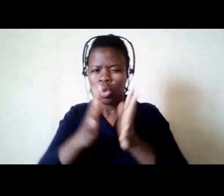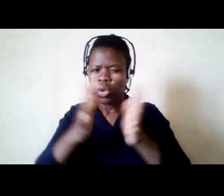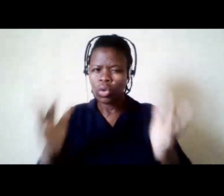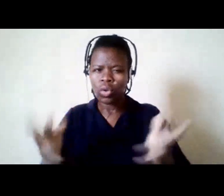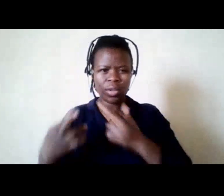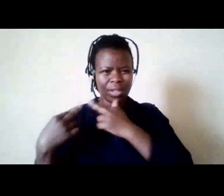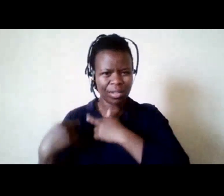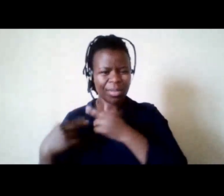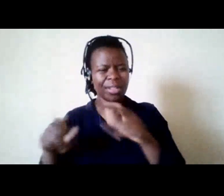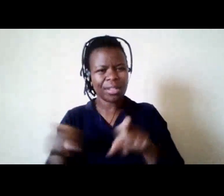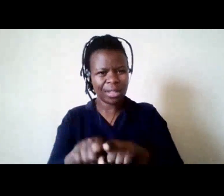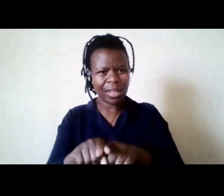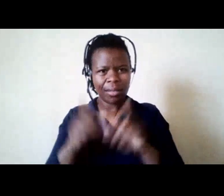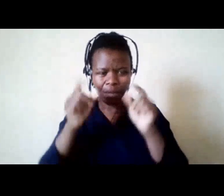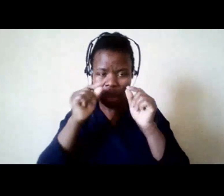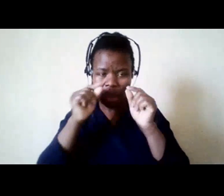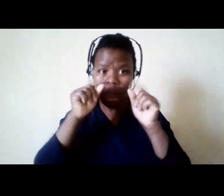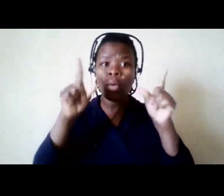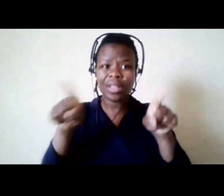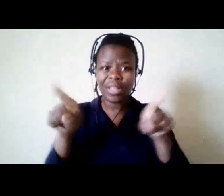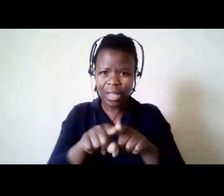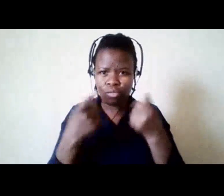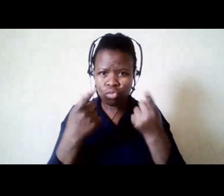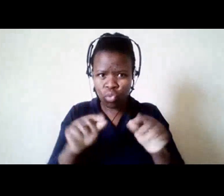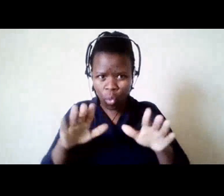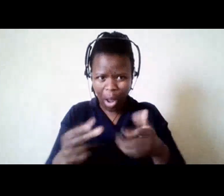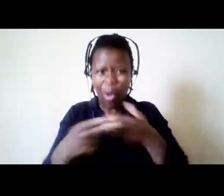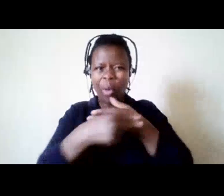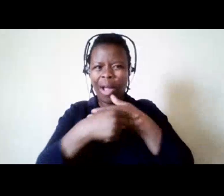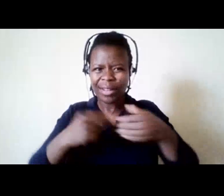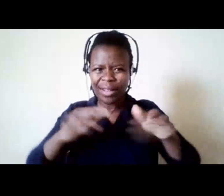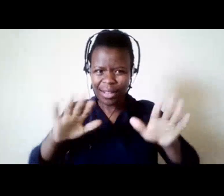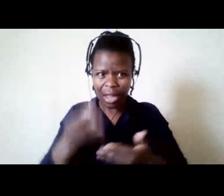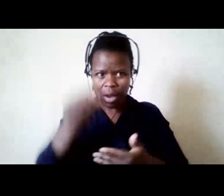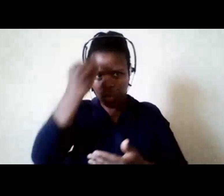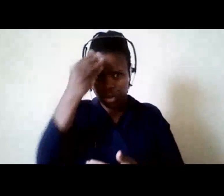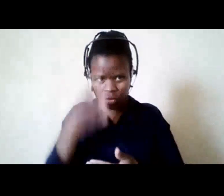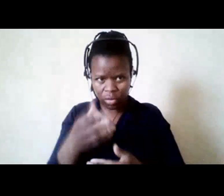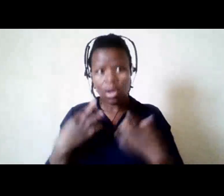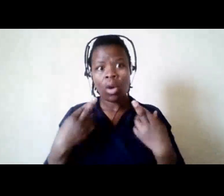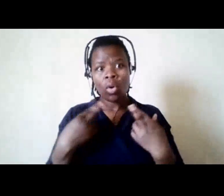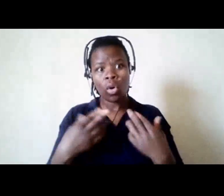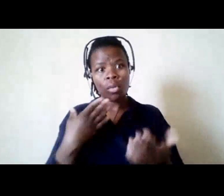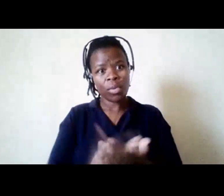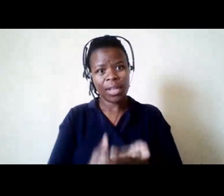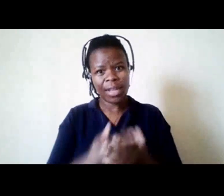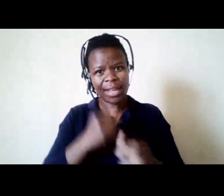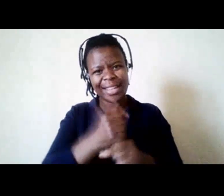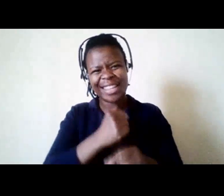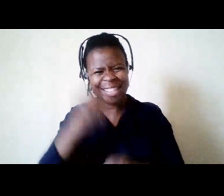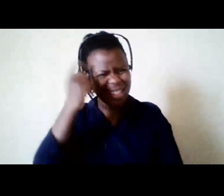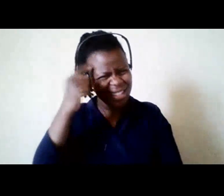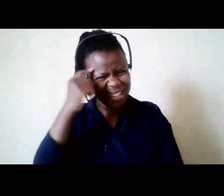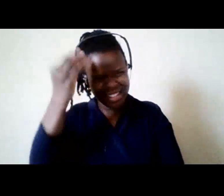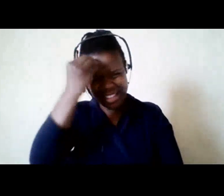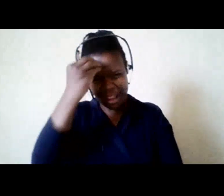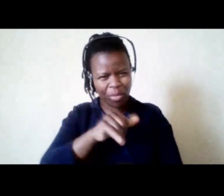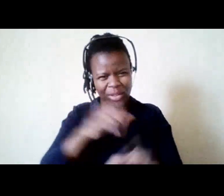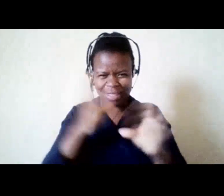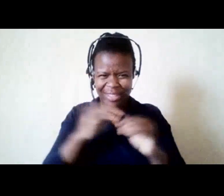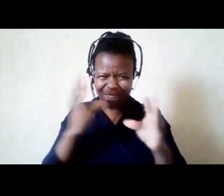and how do we address these issues, that I hope you can make some sense of what I just said. Yeah,